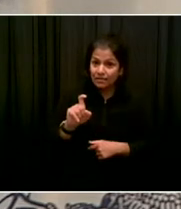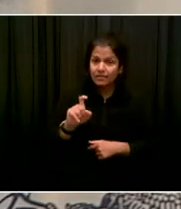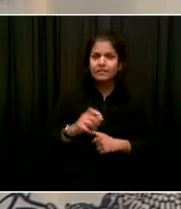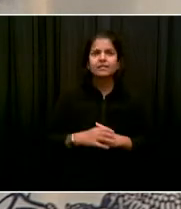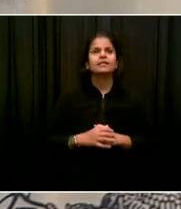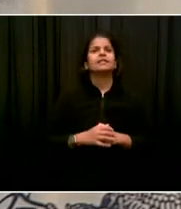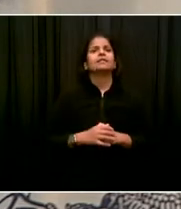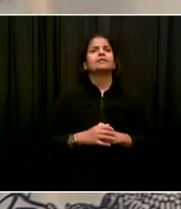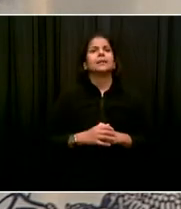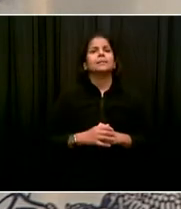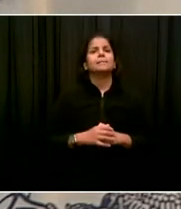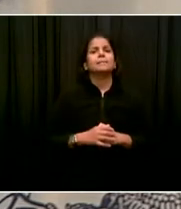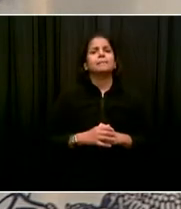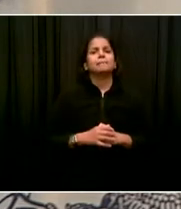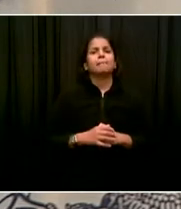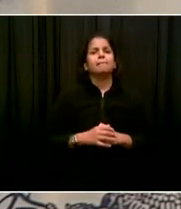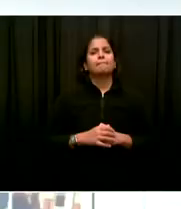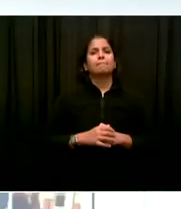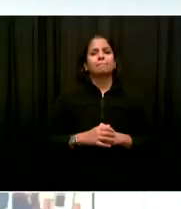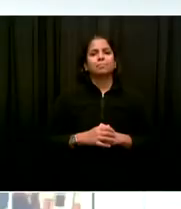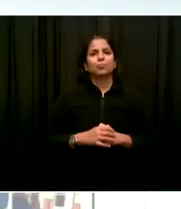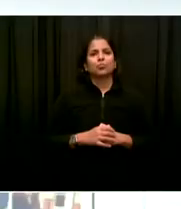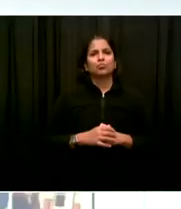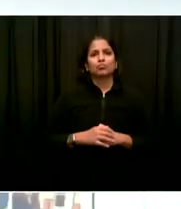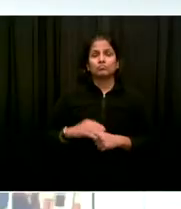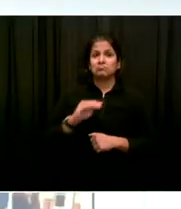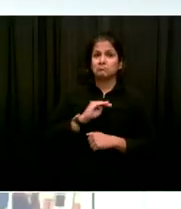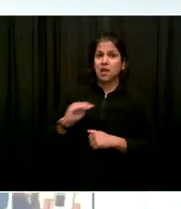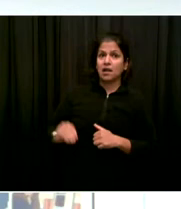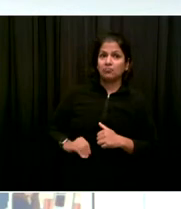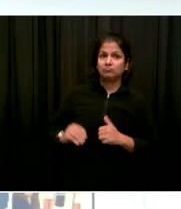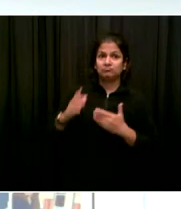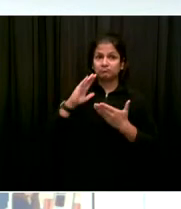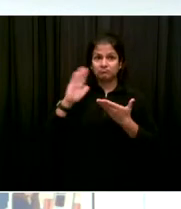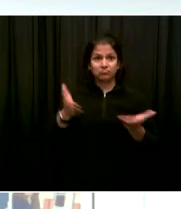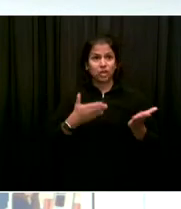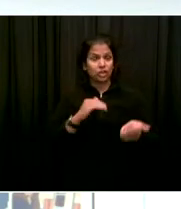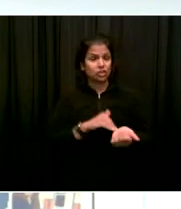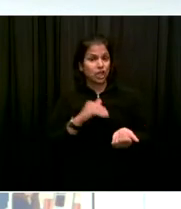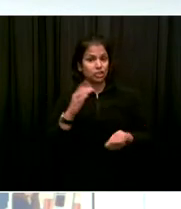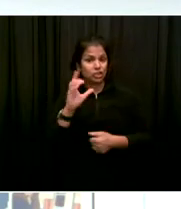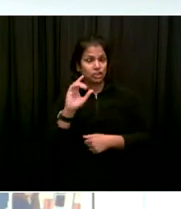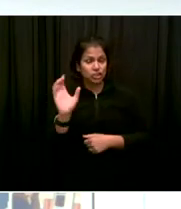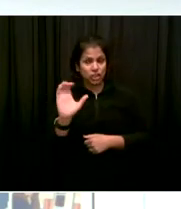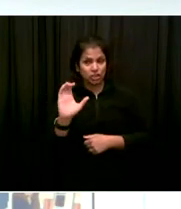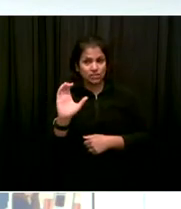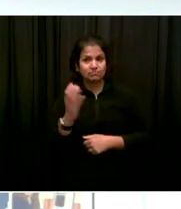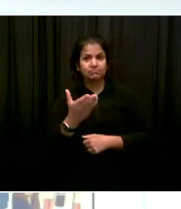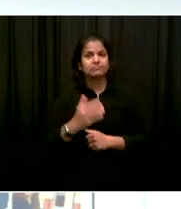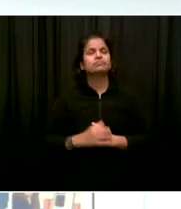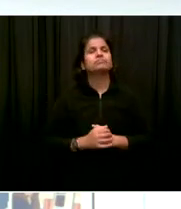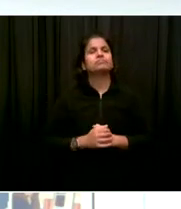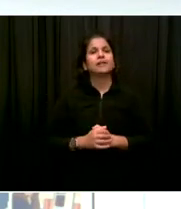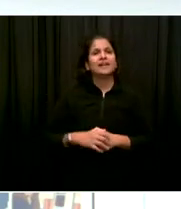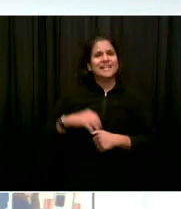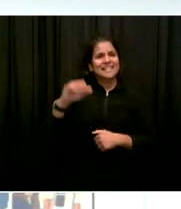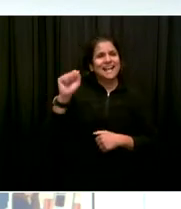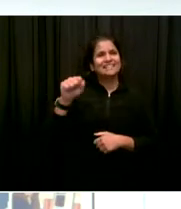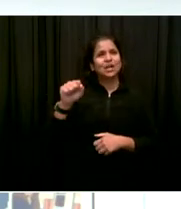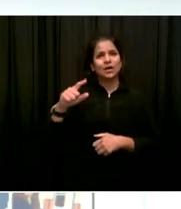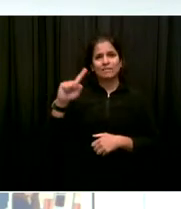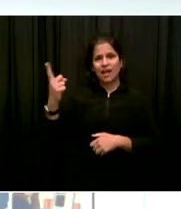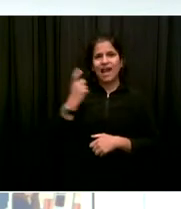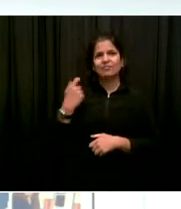Dr. Choksi, go ahead. Yes, thank you, sir. Thanks, Ruvain. Yes, you've also asked this question previously,